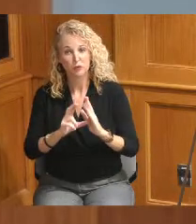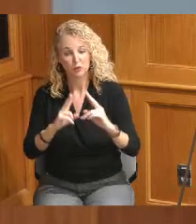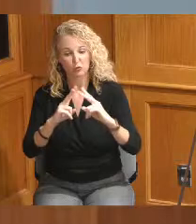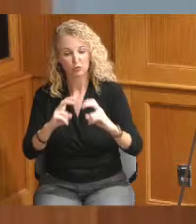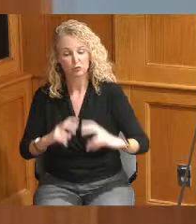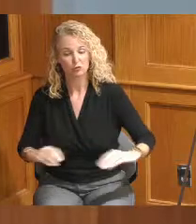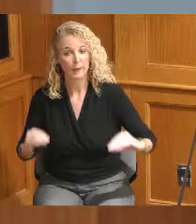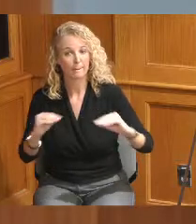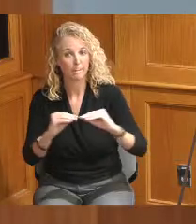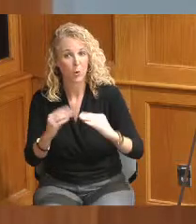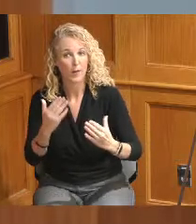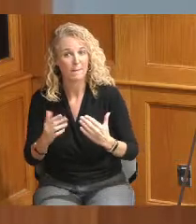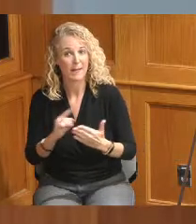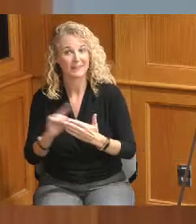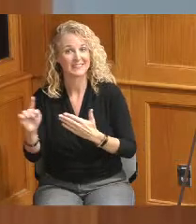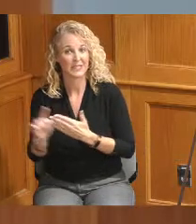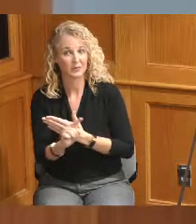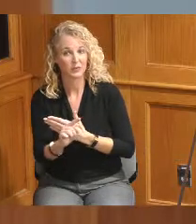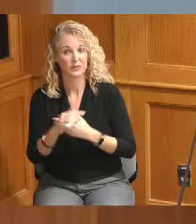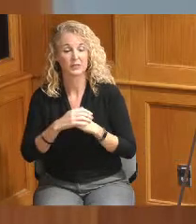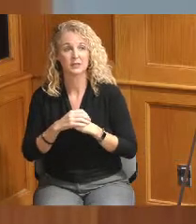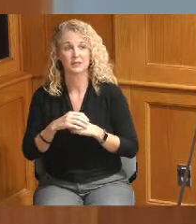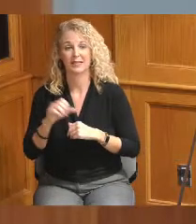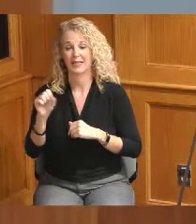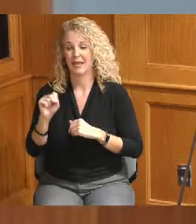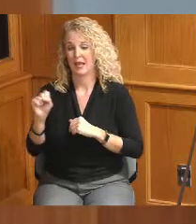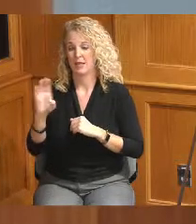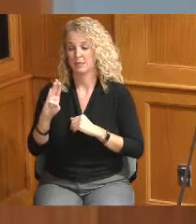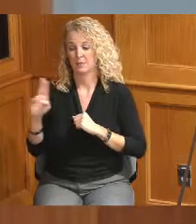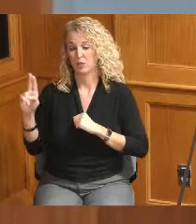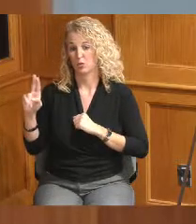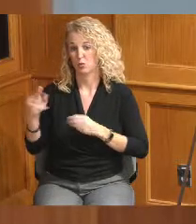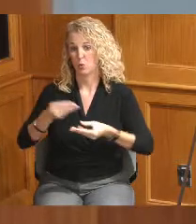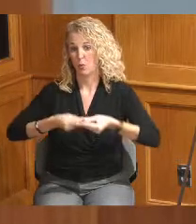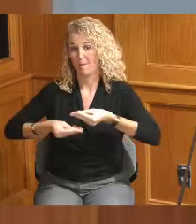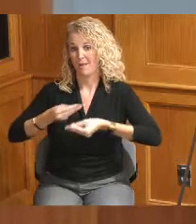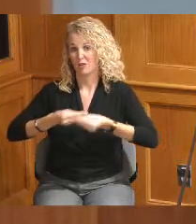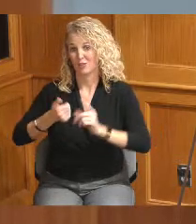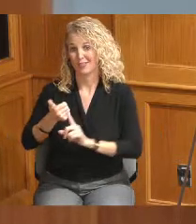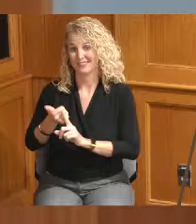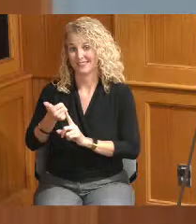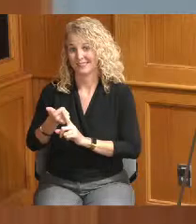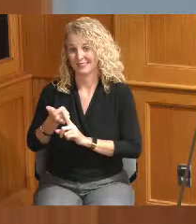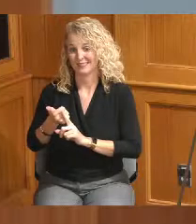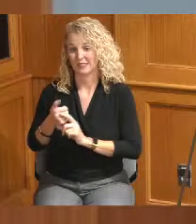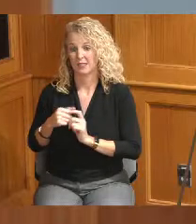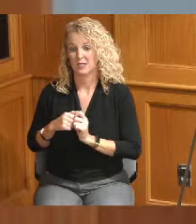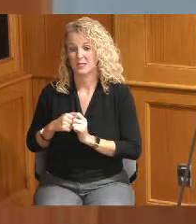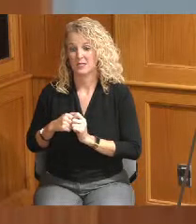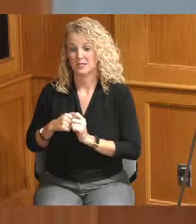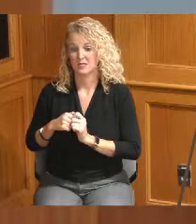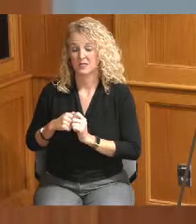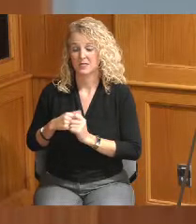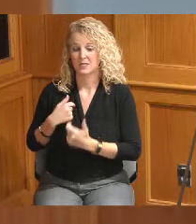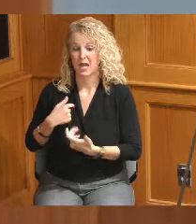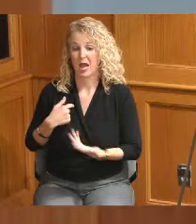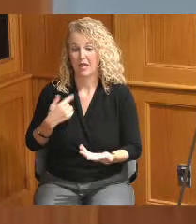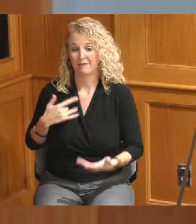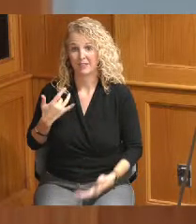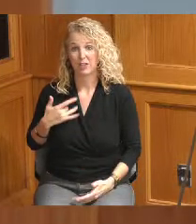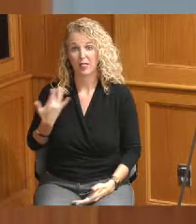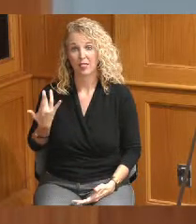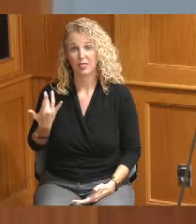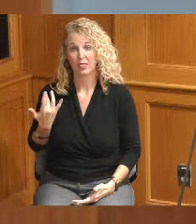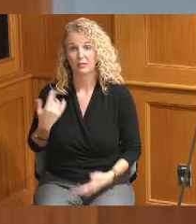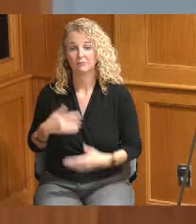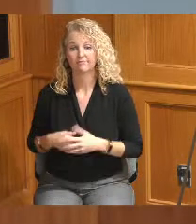respond back maybe at the next hearing. But the SBU budget is something that, I feel you